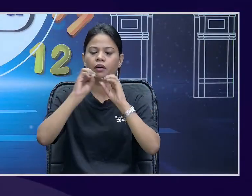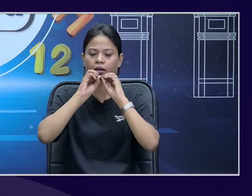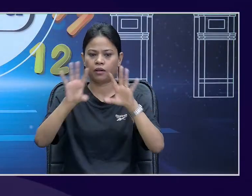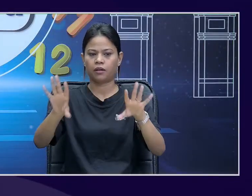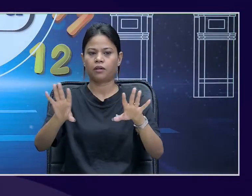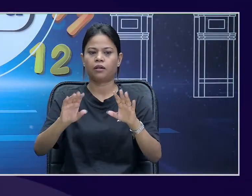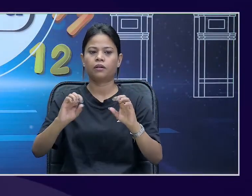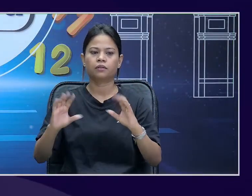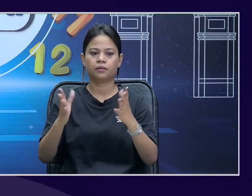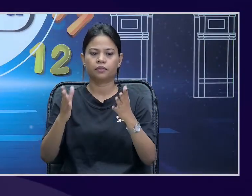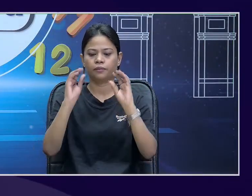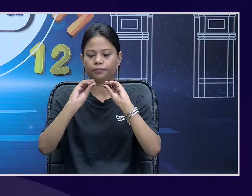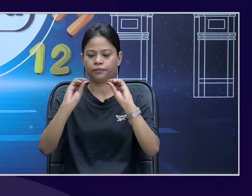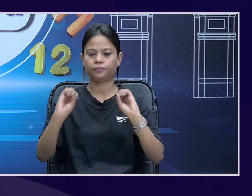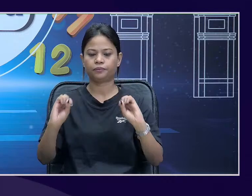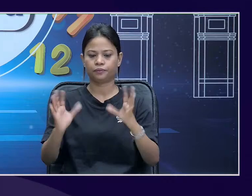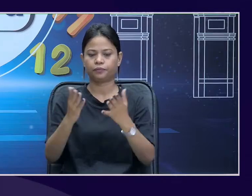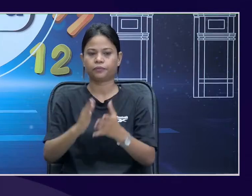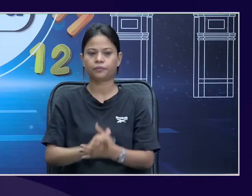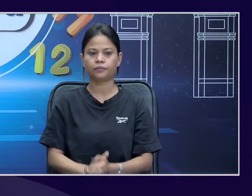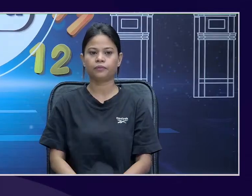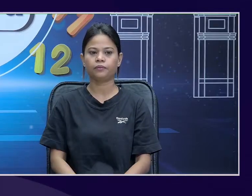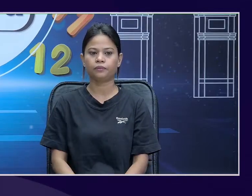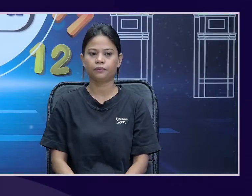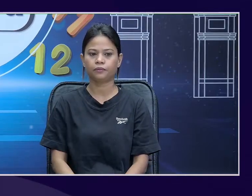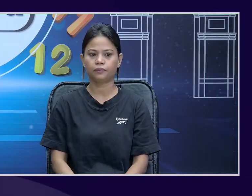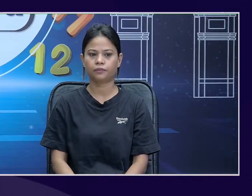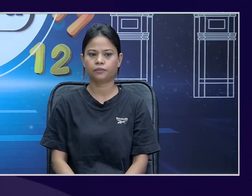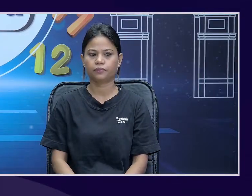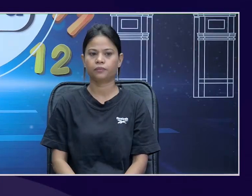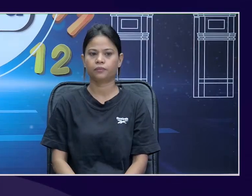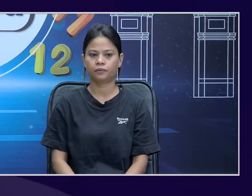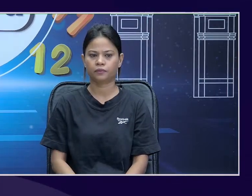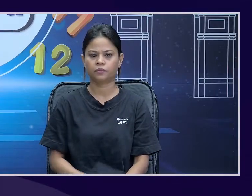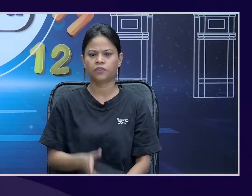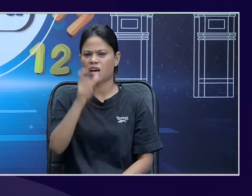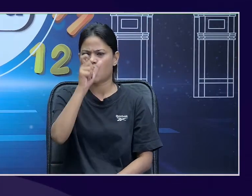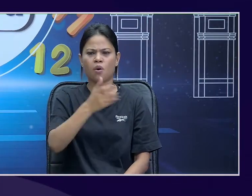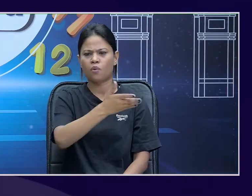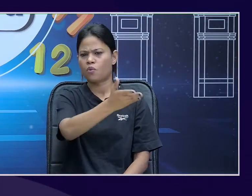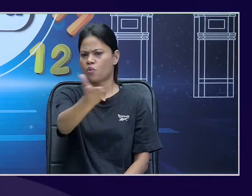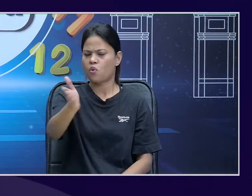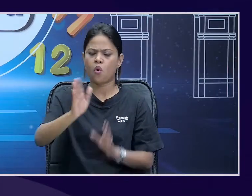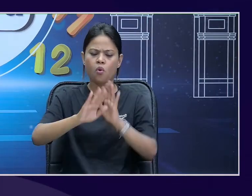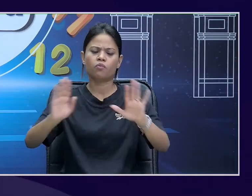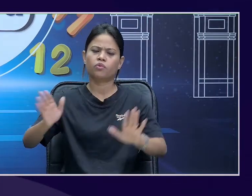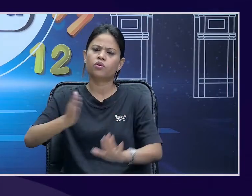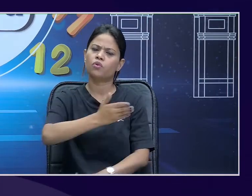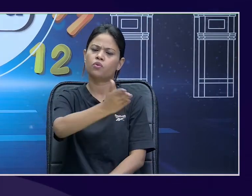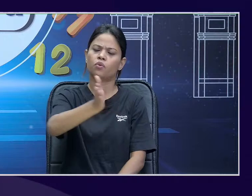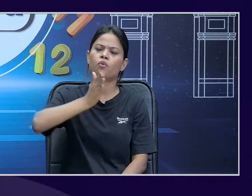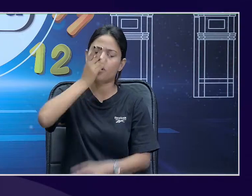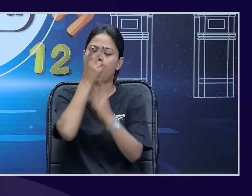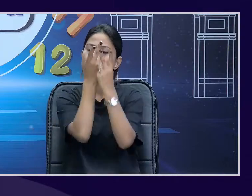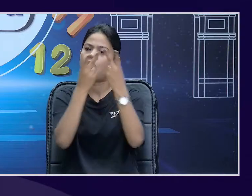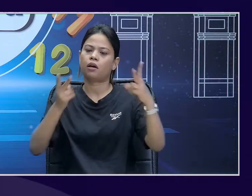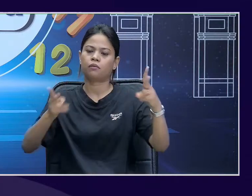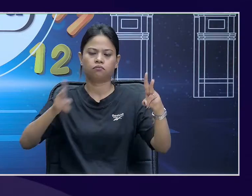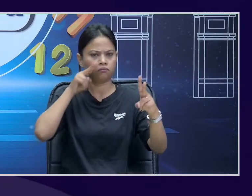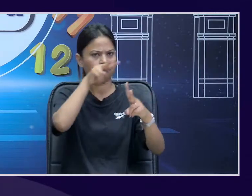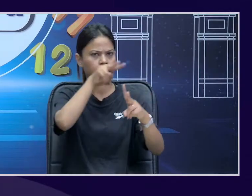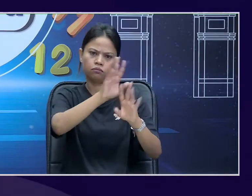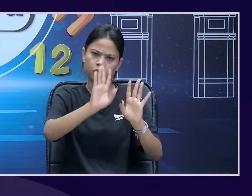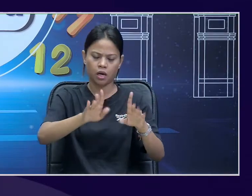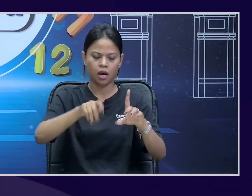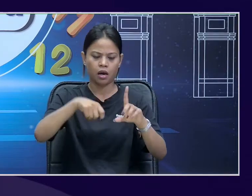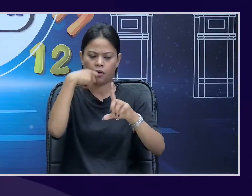Okay. Please. Okay, there are now you all of you saw different types of trains. Okay, in the video. Now we